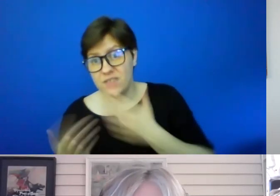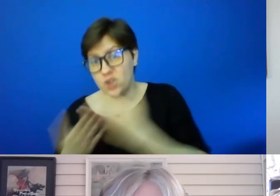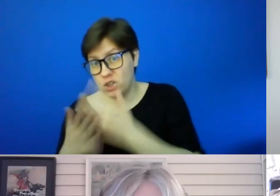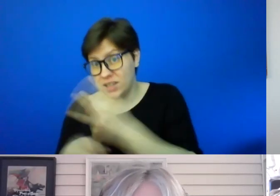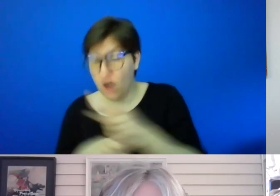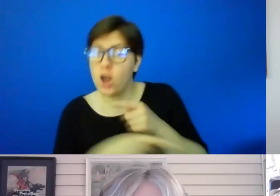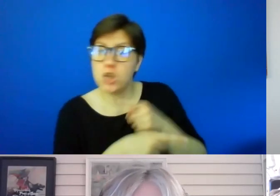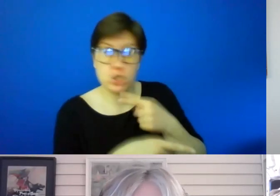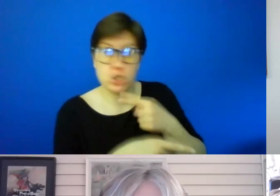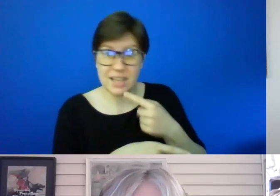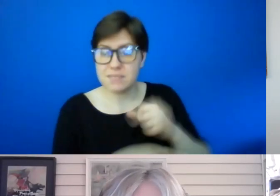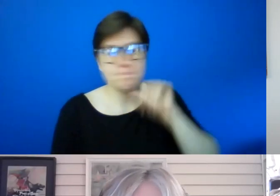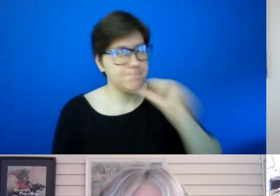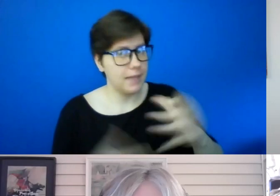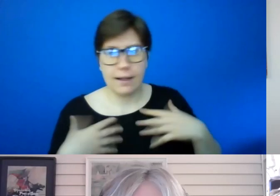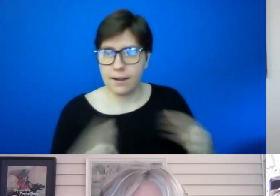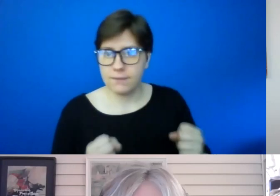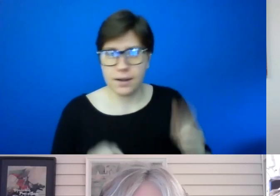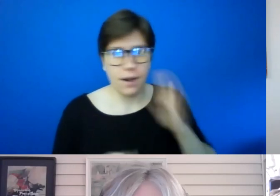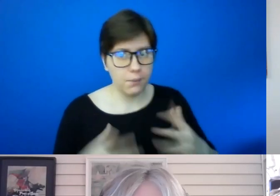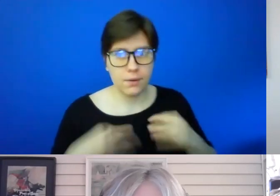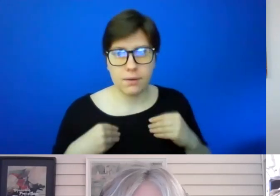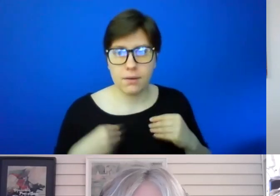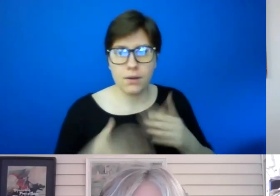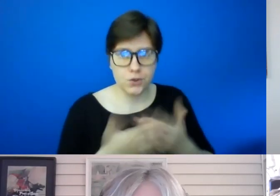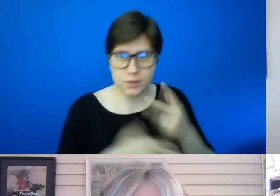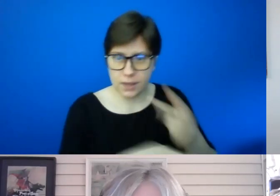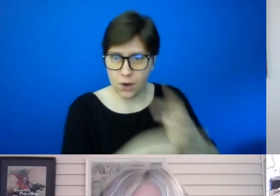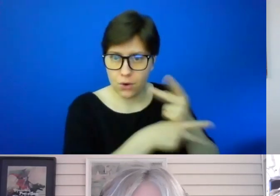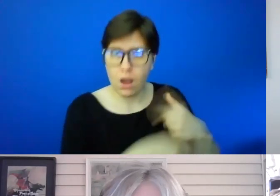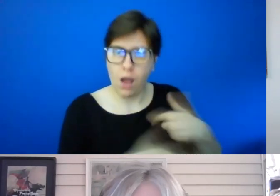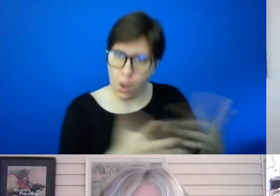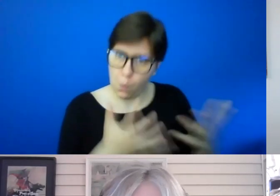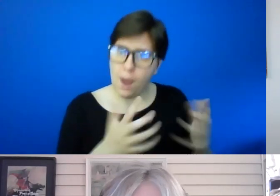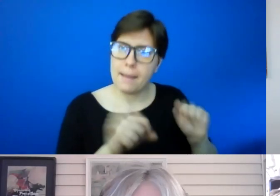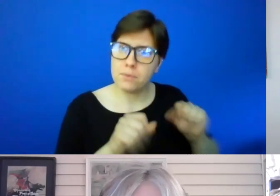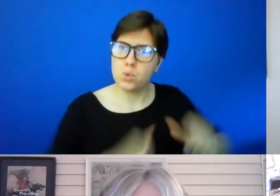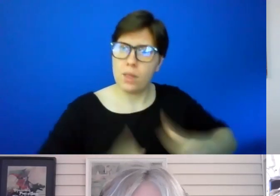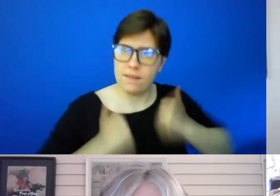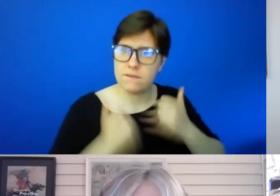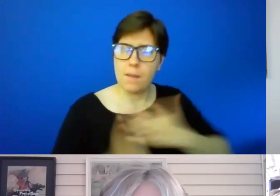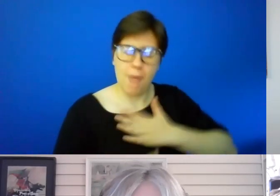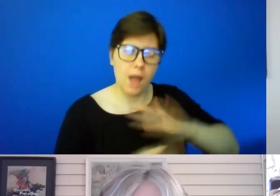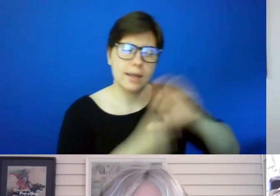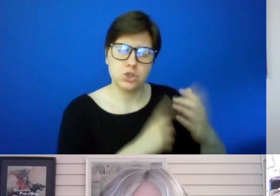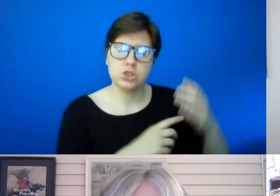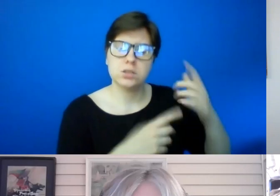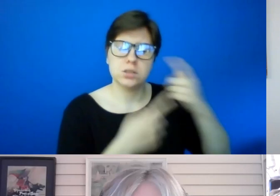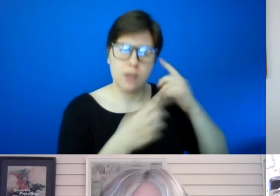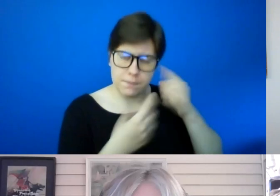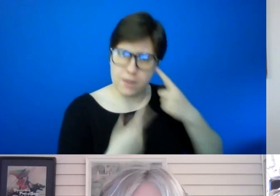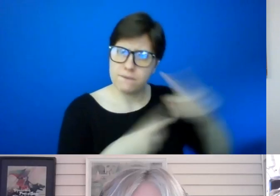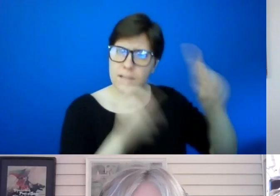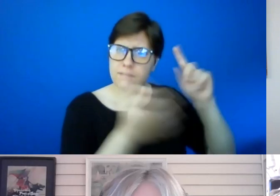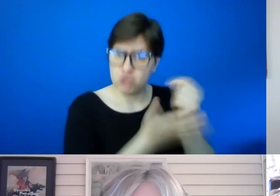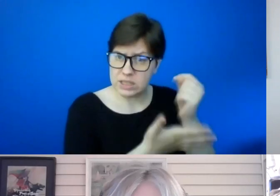is not confident of that. She says, I want to be able to live. I want my conditions effectively treated, and